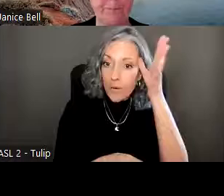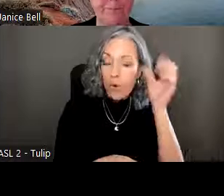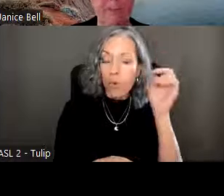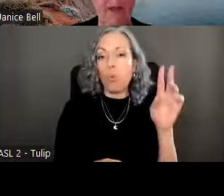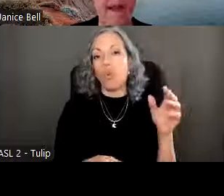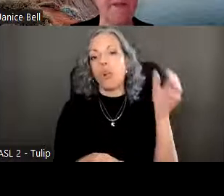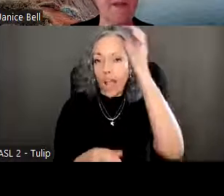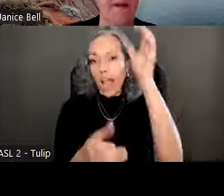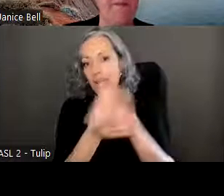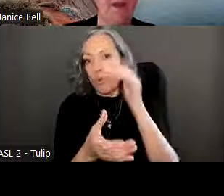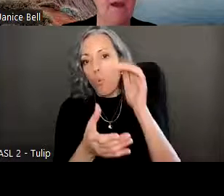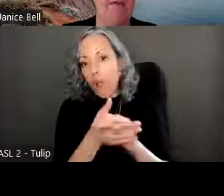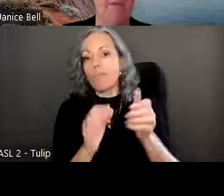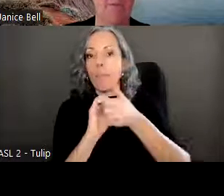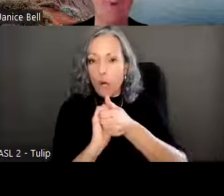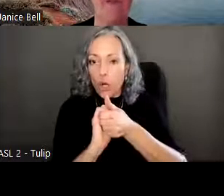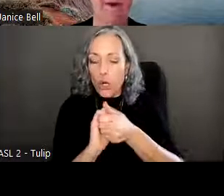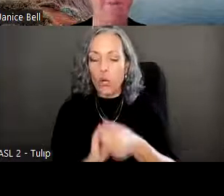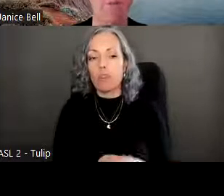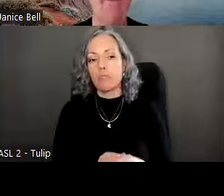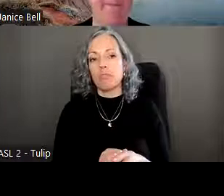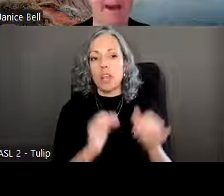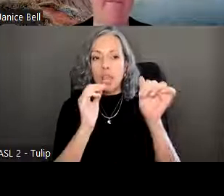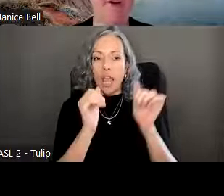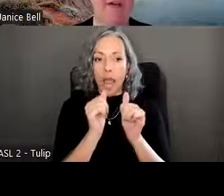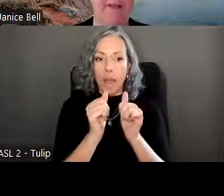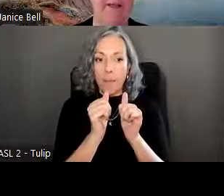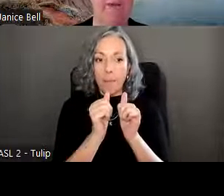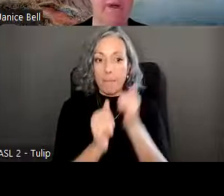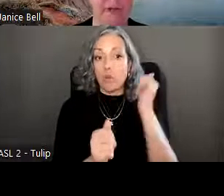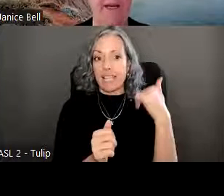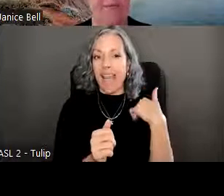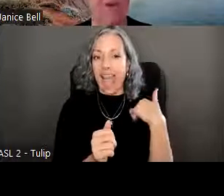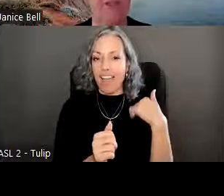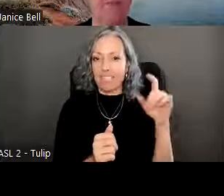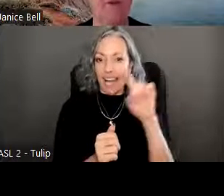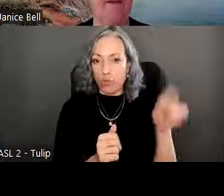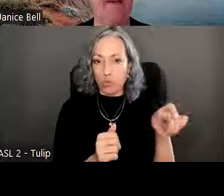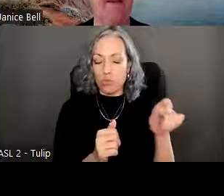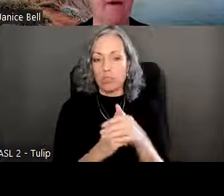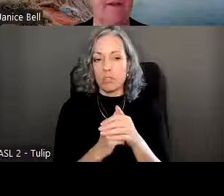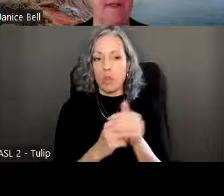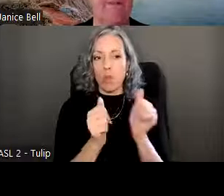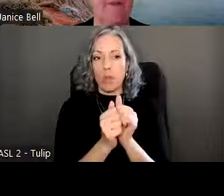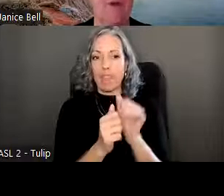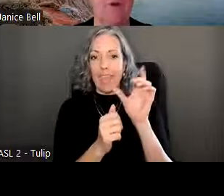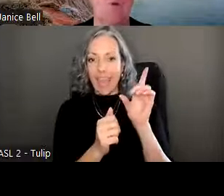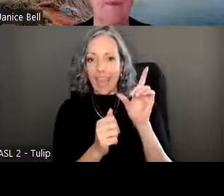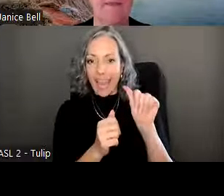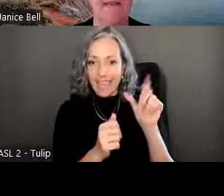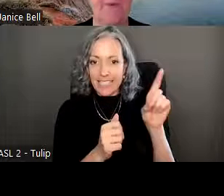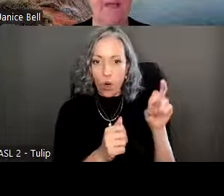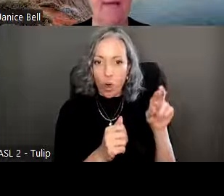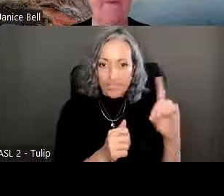partner. And more of them have a diagnosis, or they're caring for a recipient with ADRD.